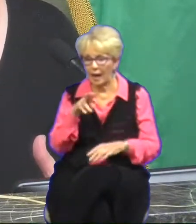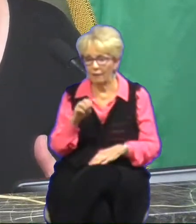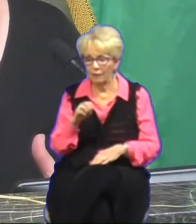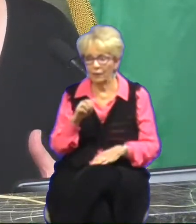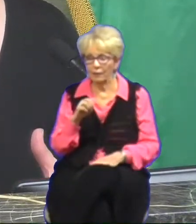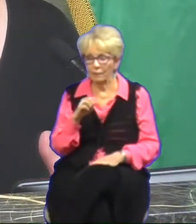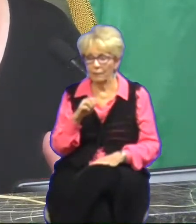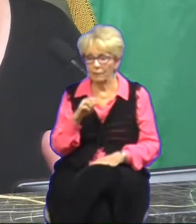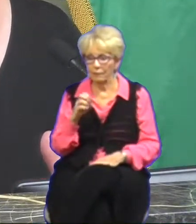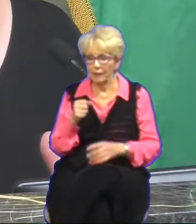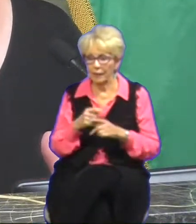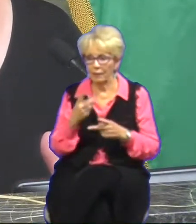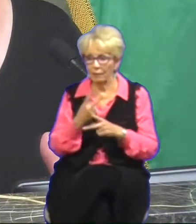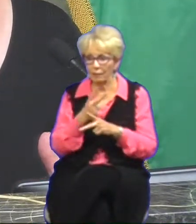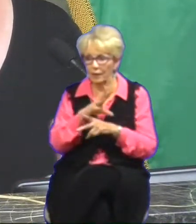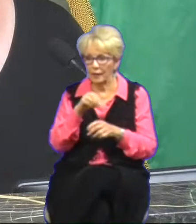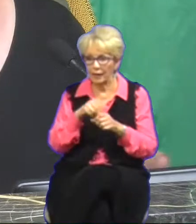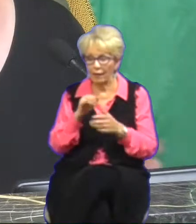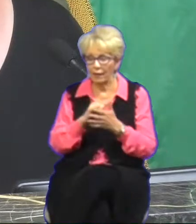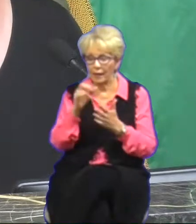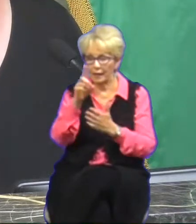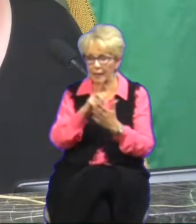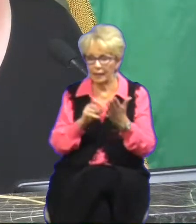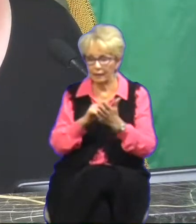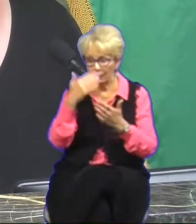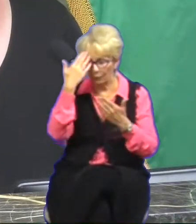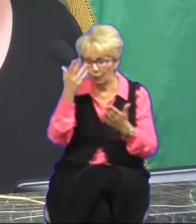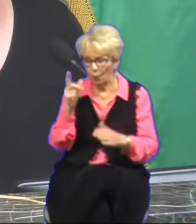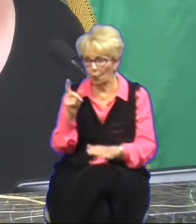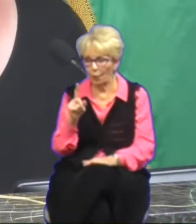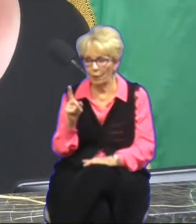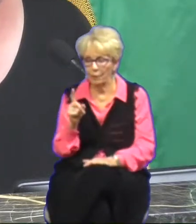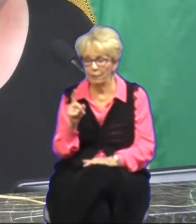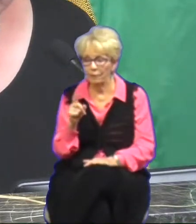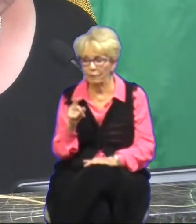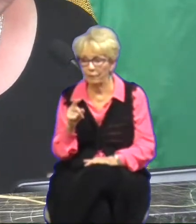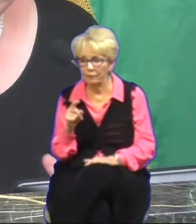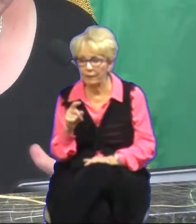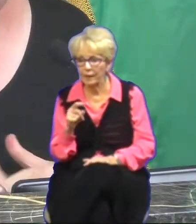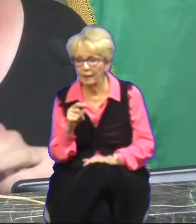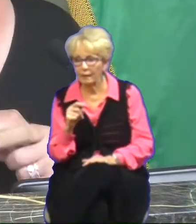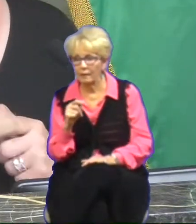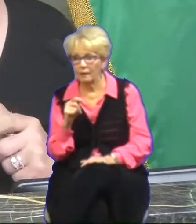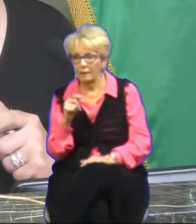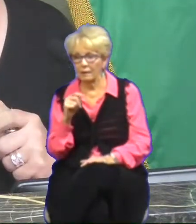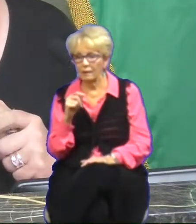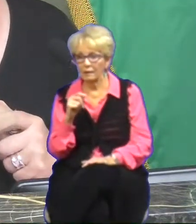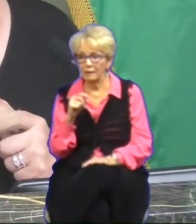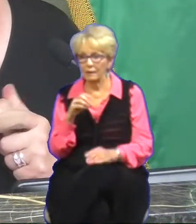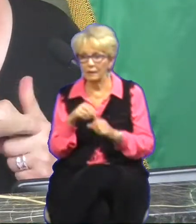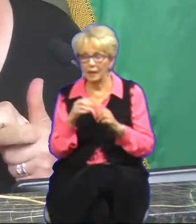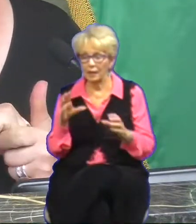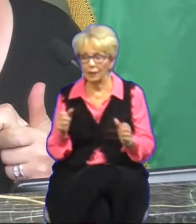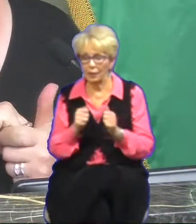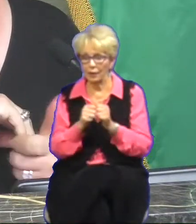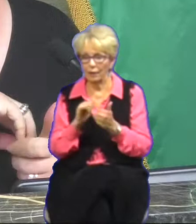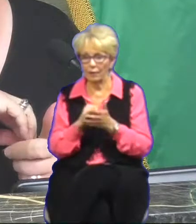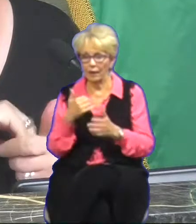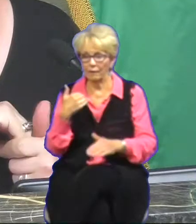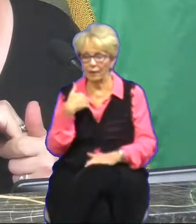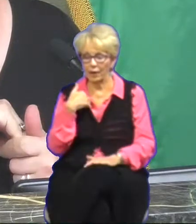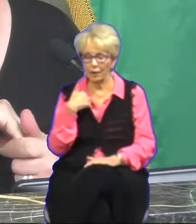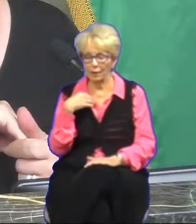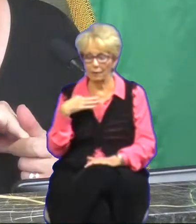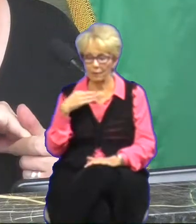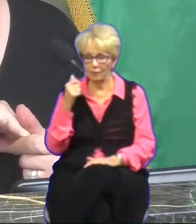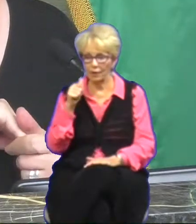gets figured into the design of this. Just don't know where that's going yet. In addition to that, we have applied for